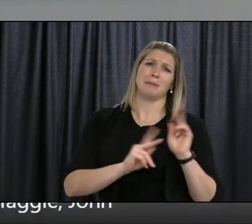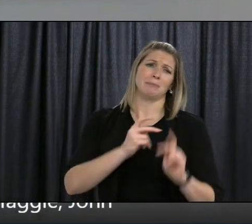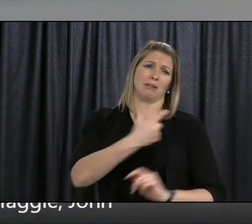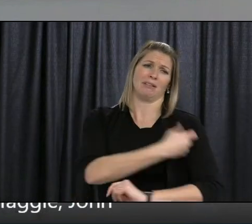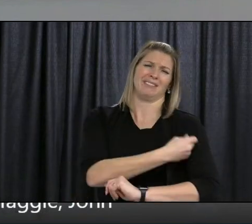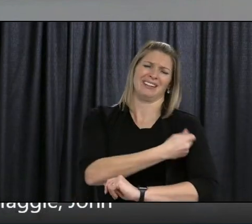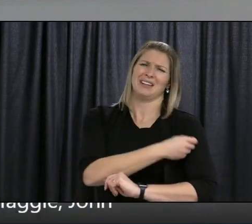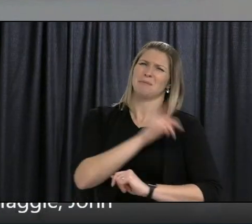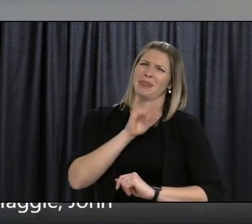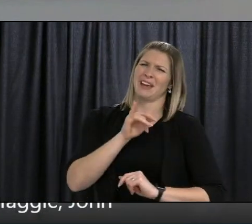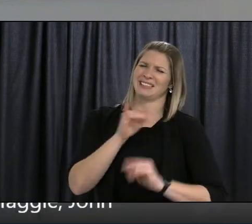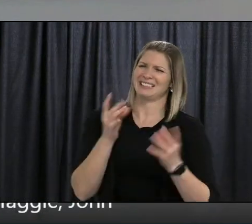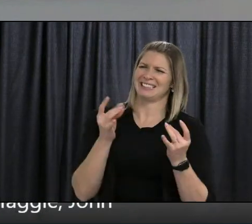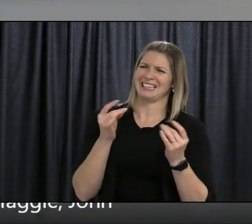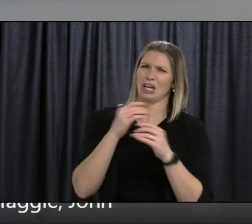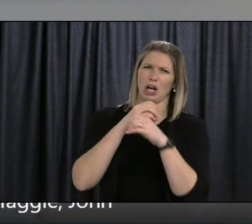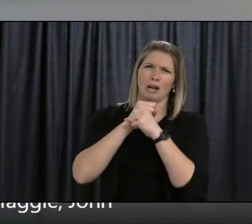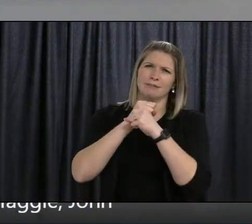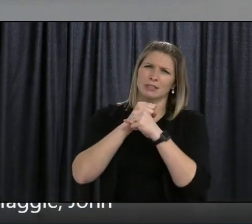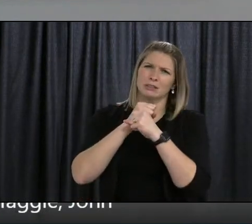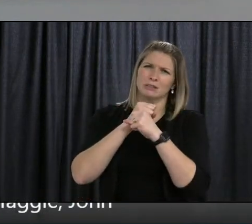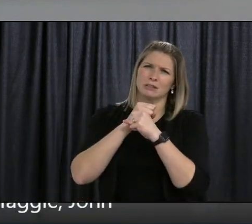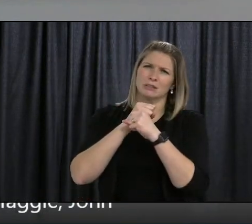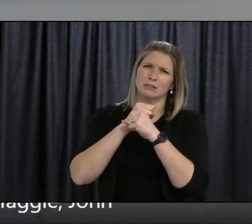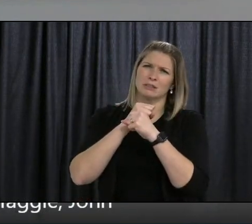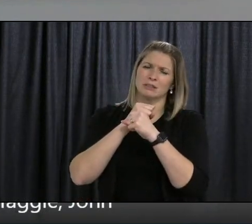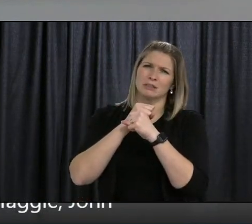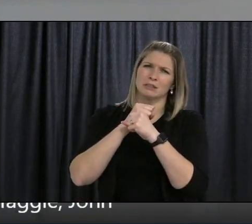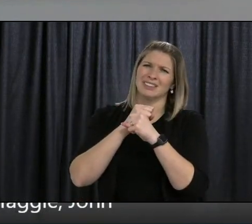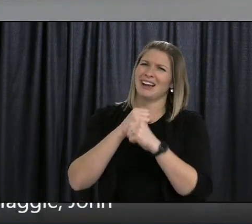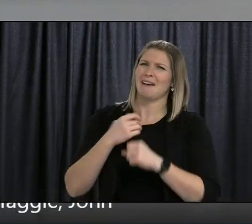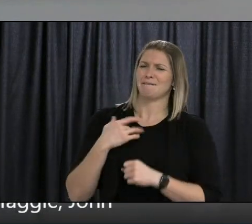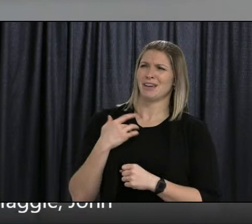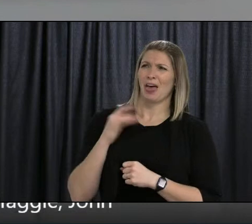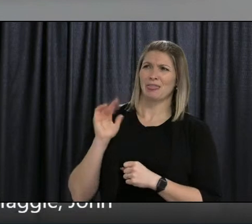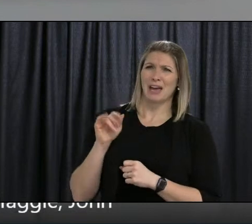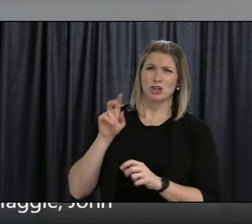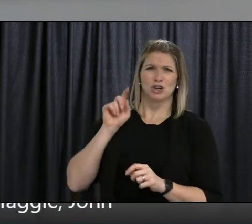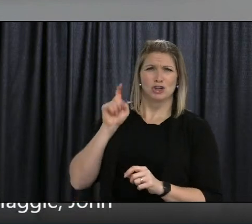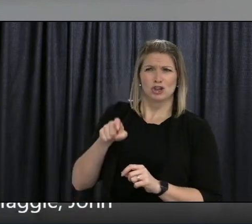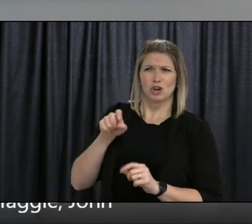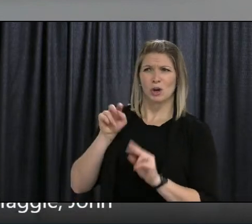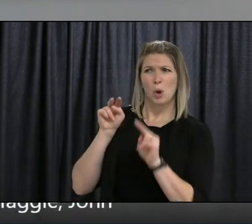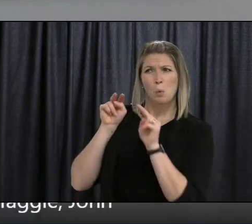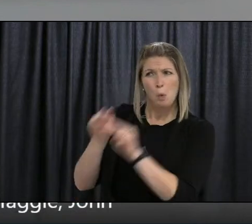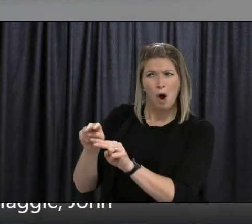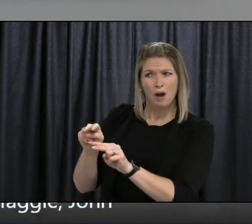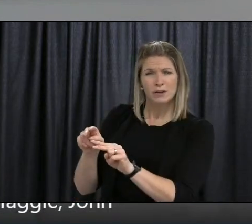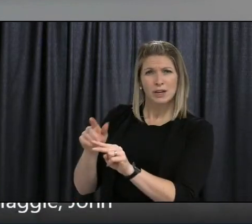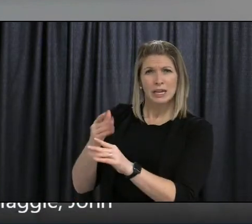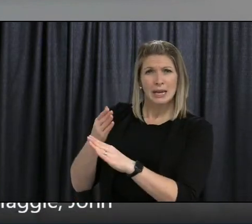will necessarily enhance the safety of the public or improve public health.